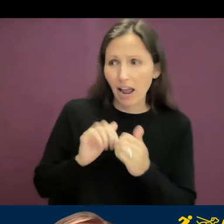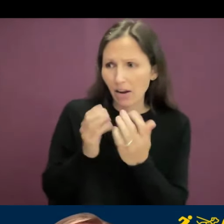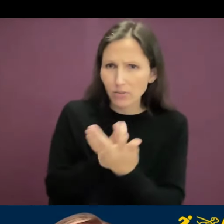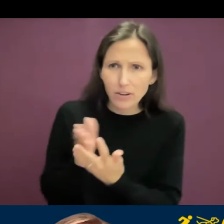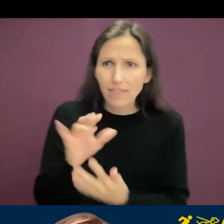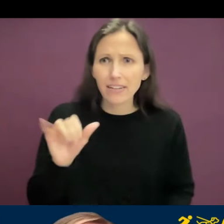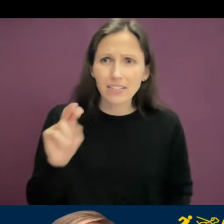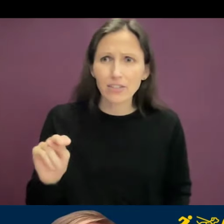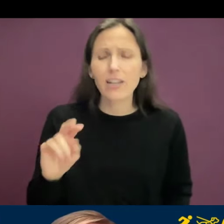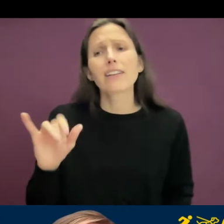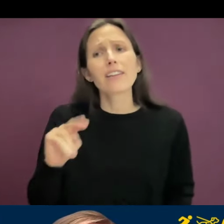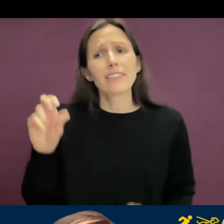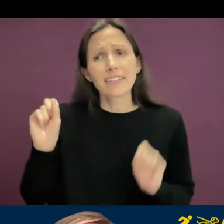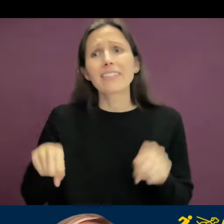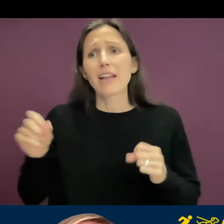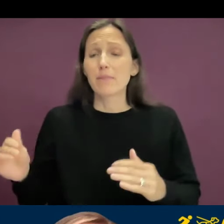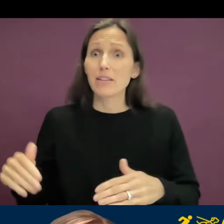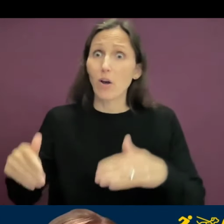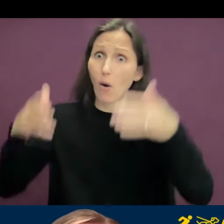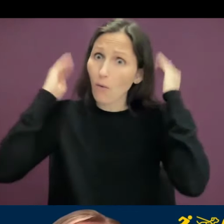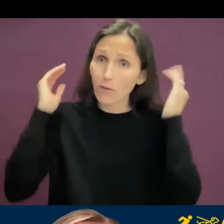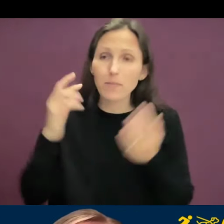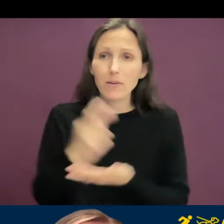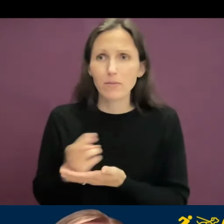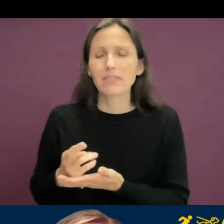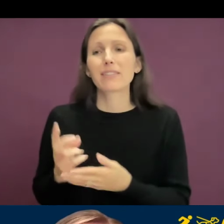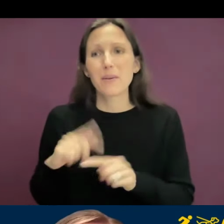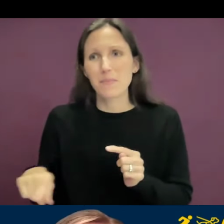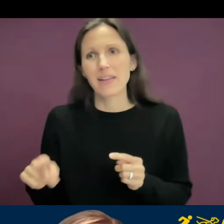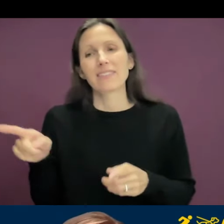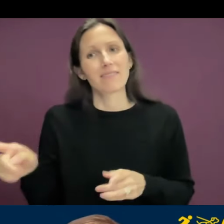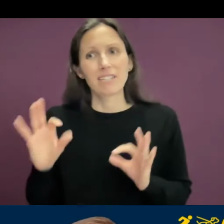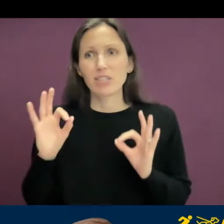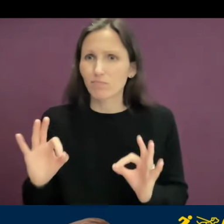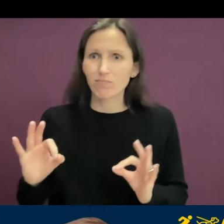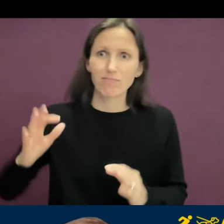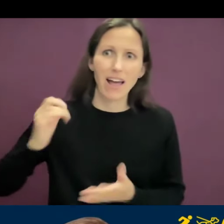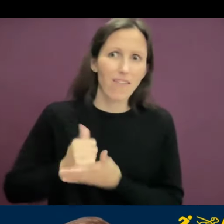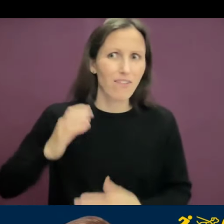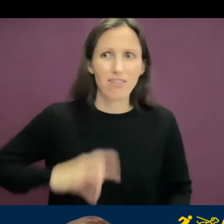can be an overwhelming resource, but we want it to be a helpful one. Thank you.